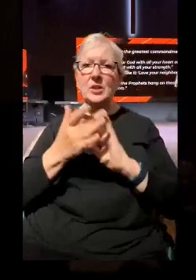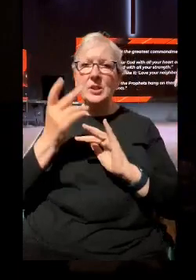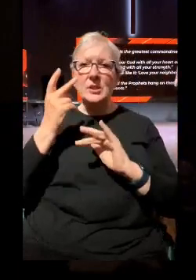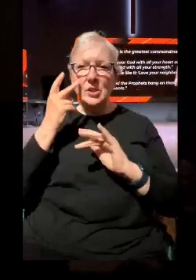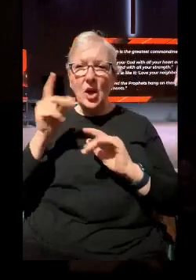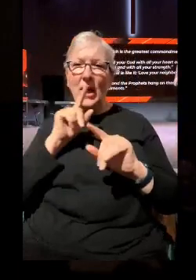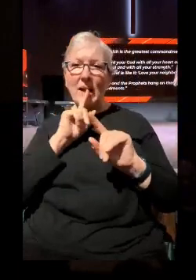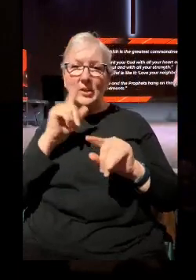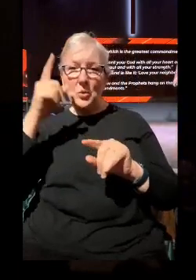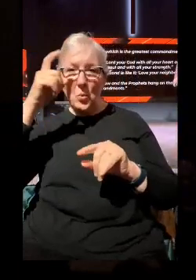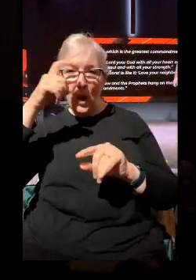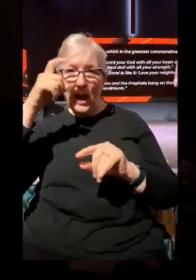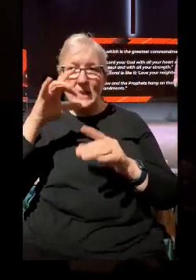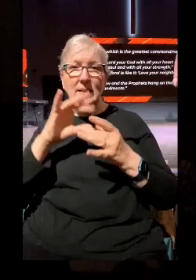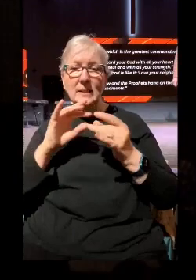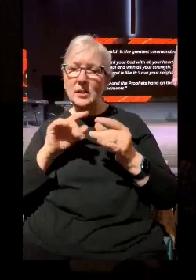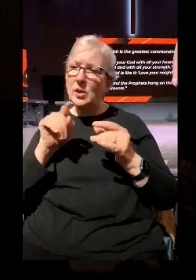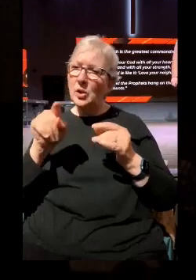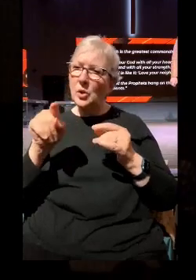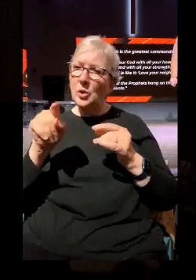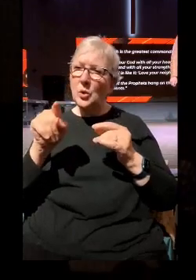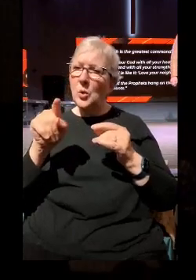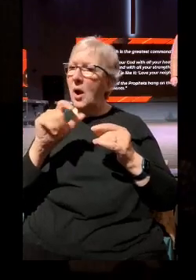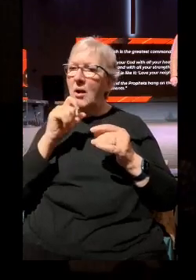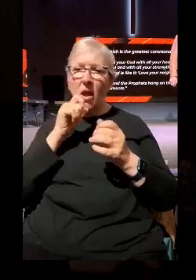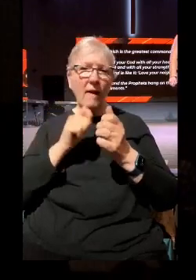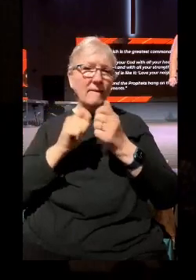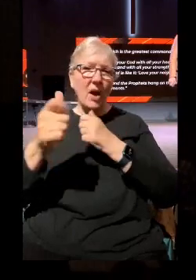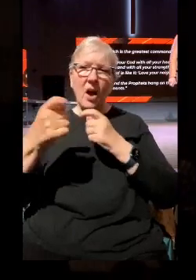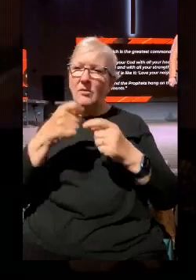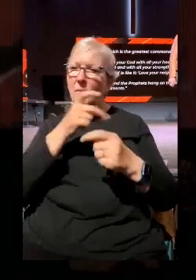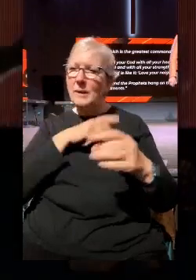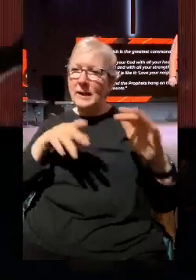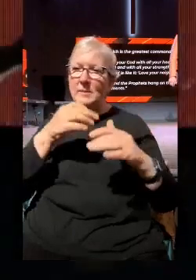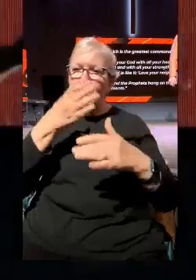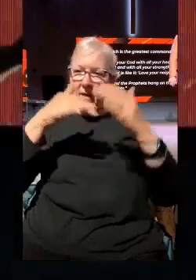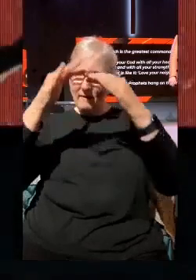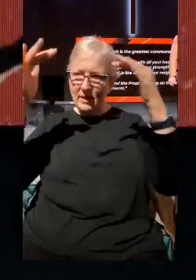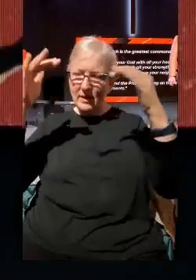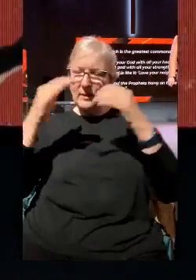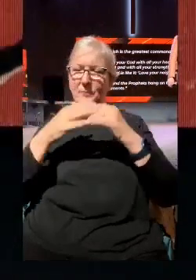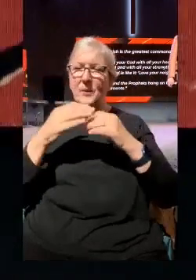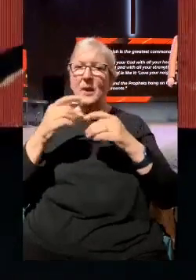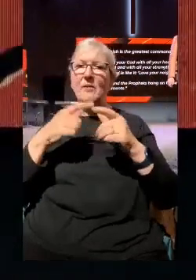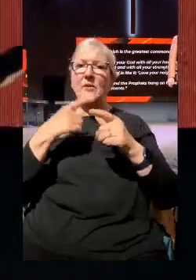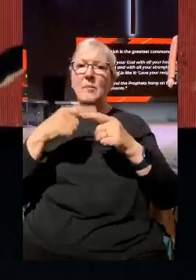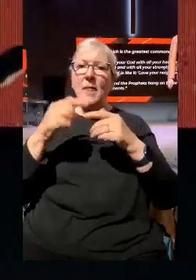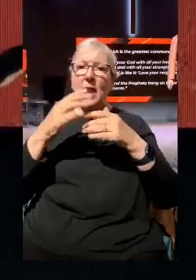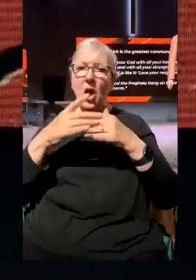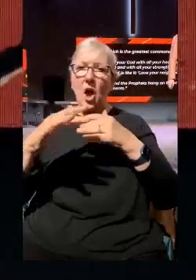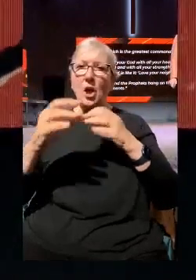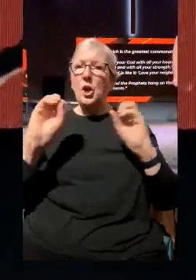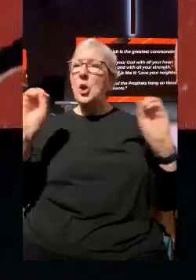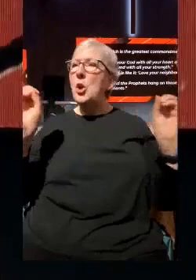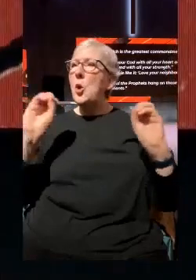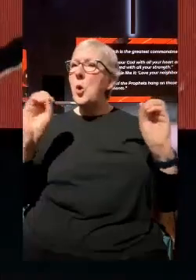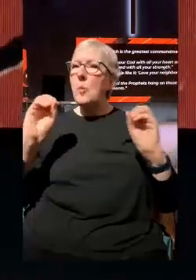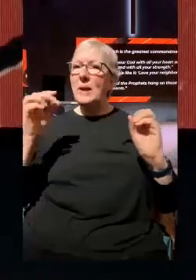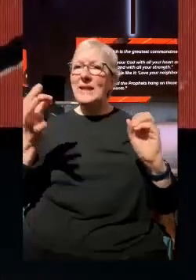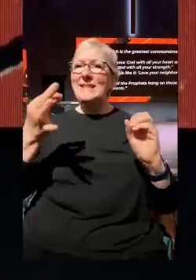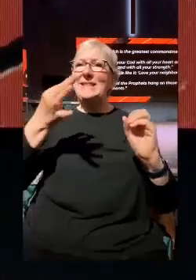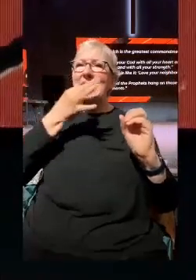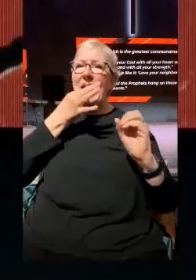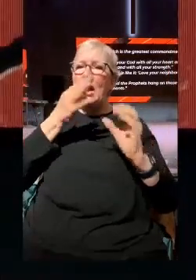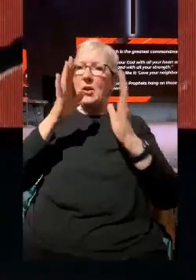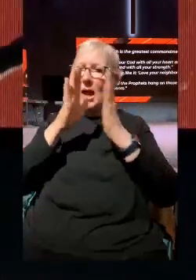said, you are not far from the kingdom of heaven. And from then on, no one dared ask him any more